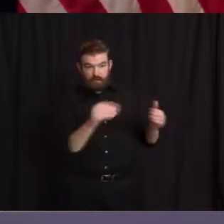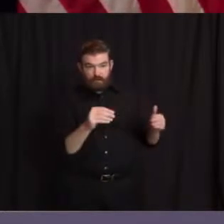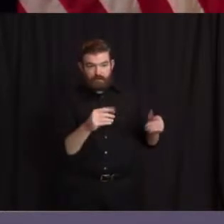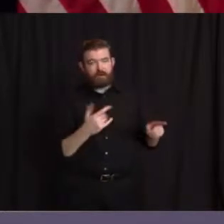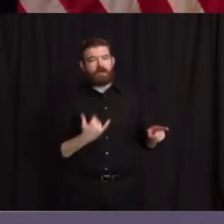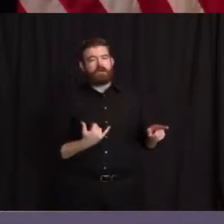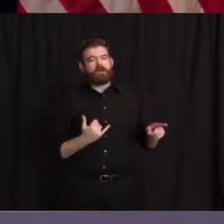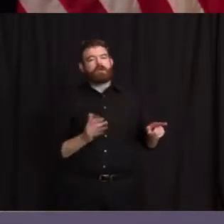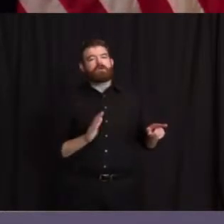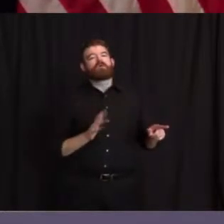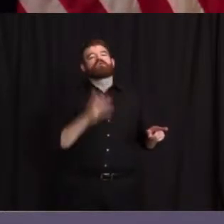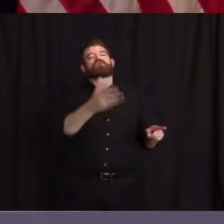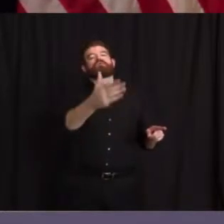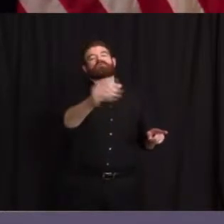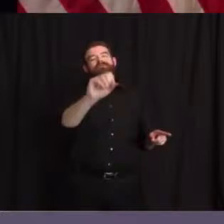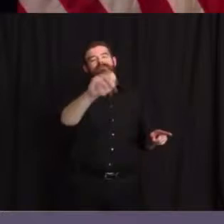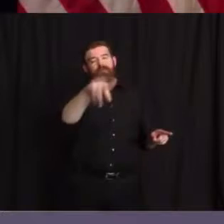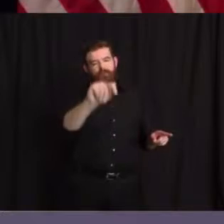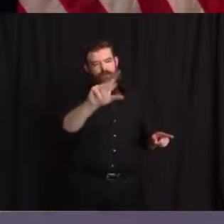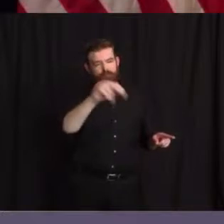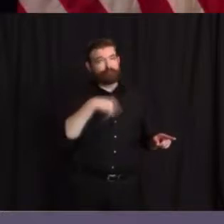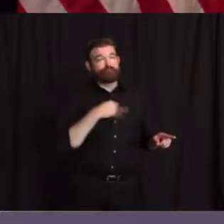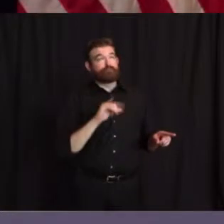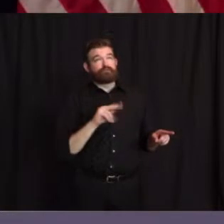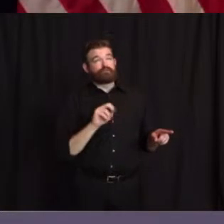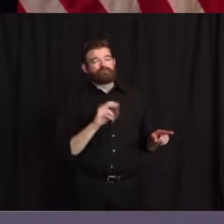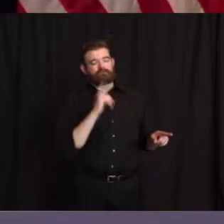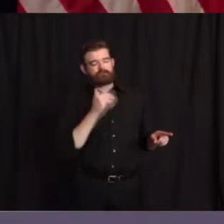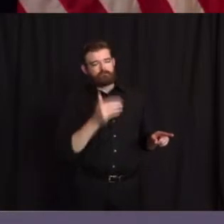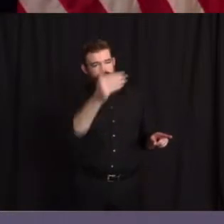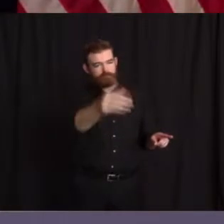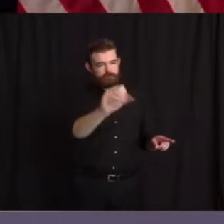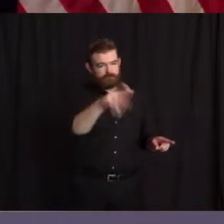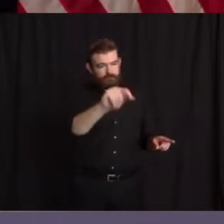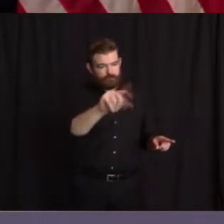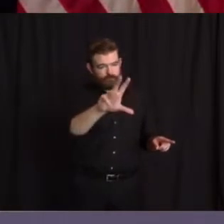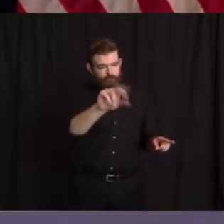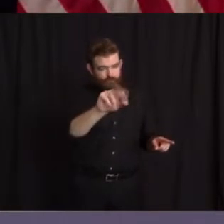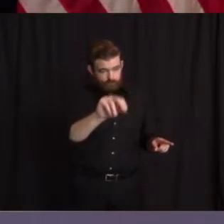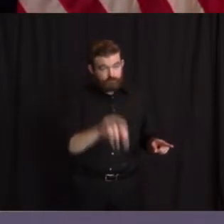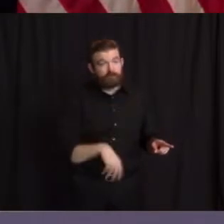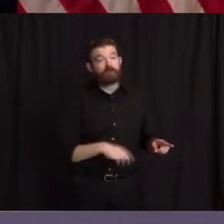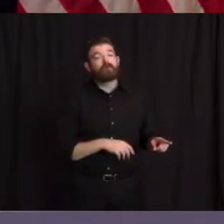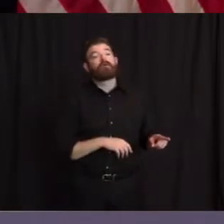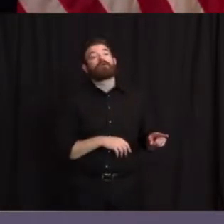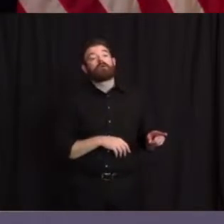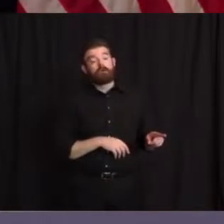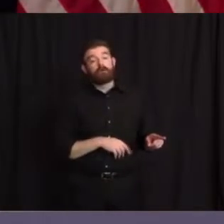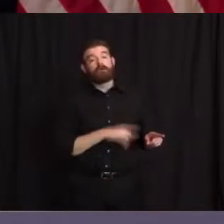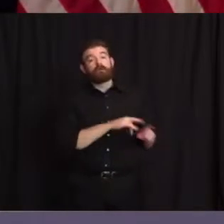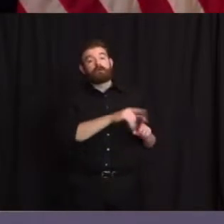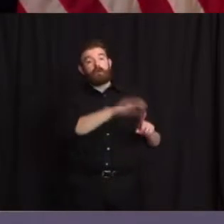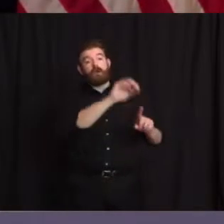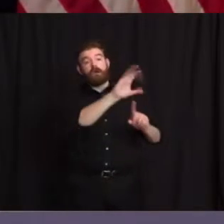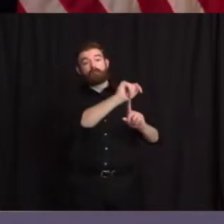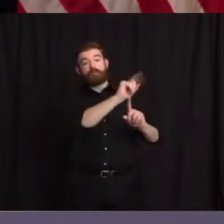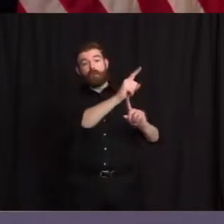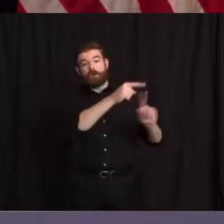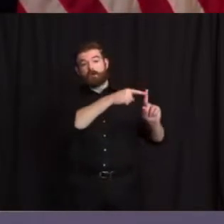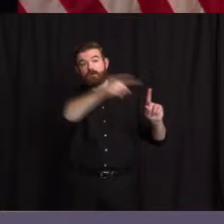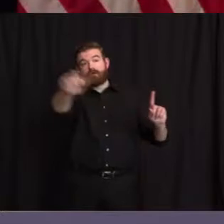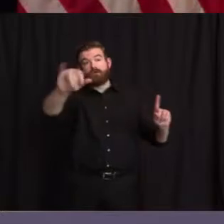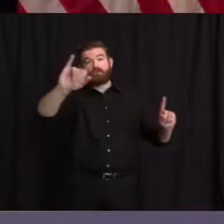then another $7.2 billion between October 1 and next June 30. How much of that in each of those